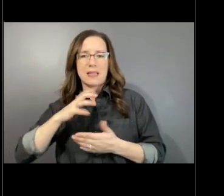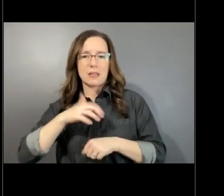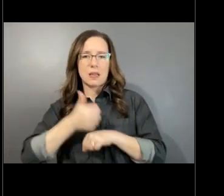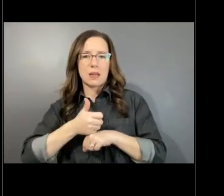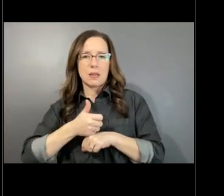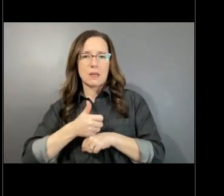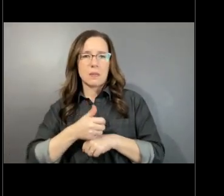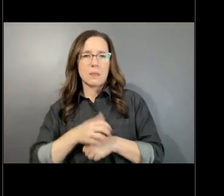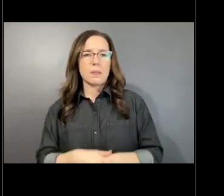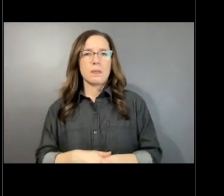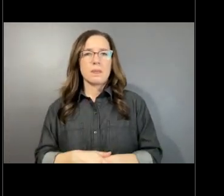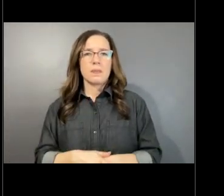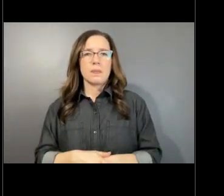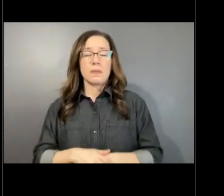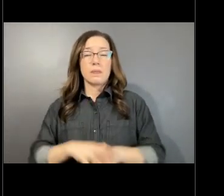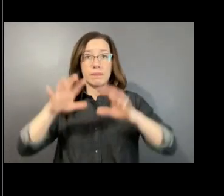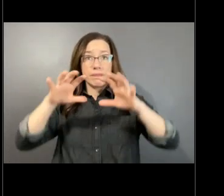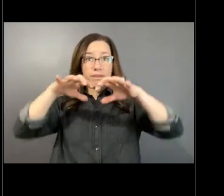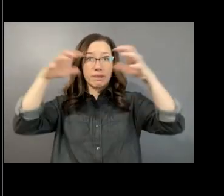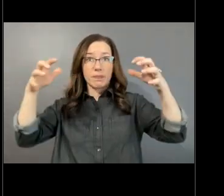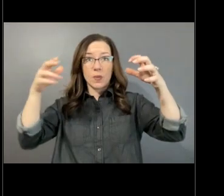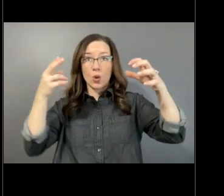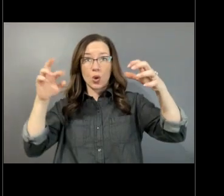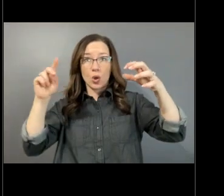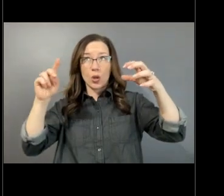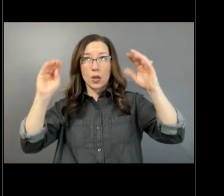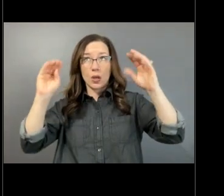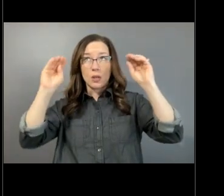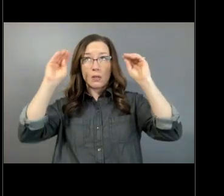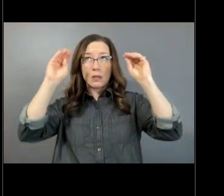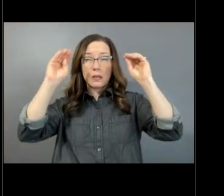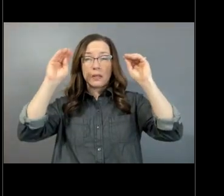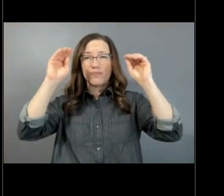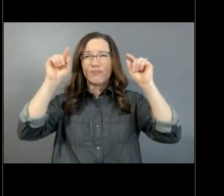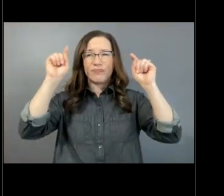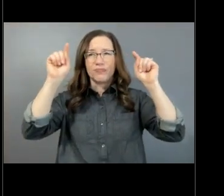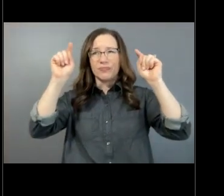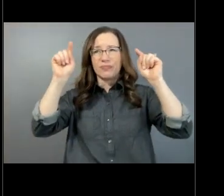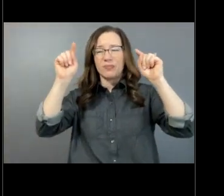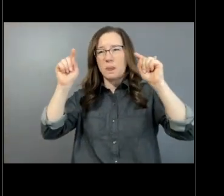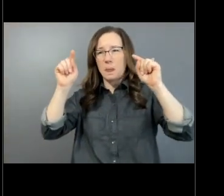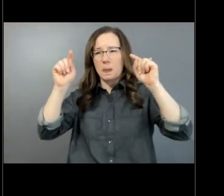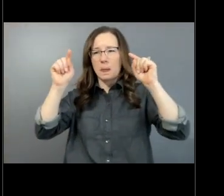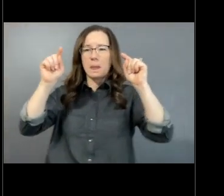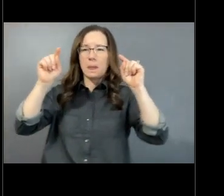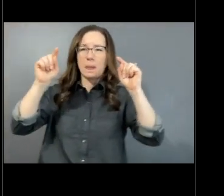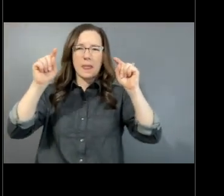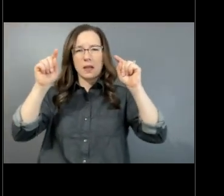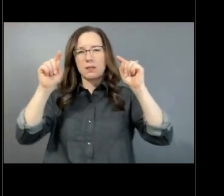Vent hoods with controls mounted at or near countertop level.